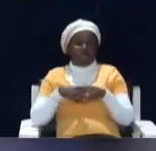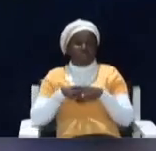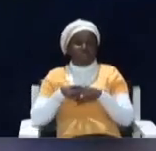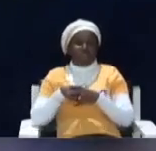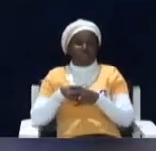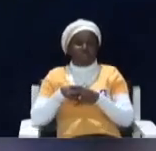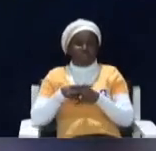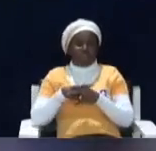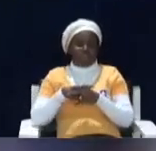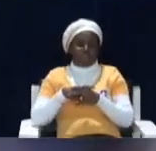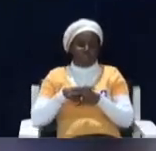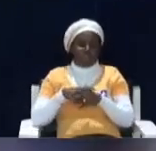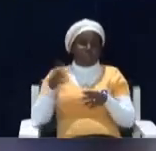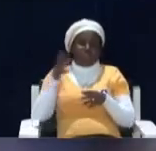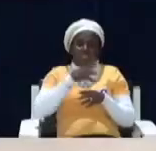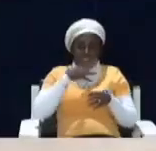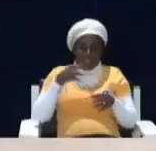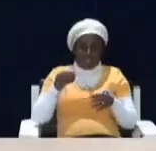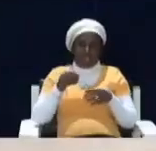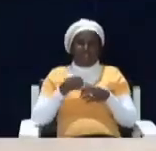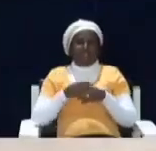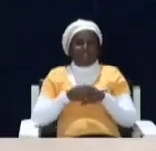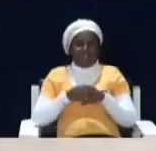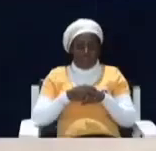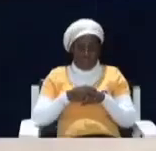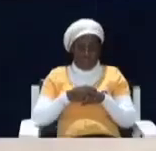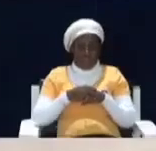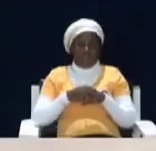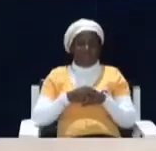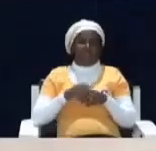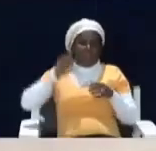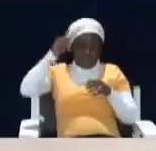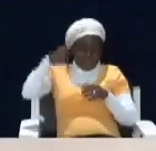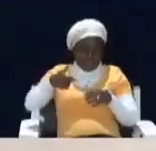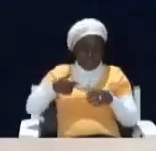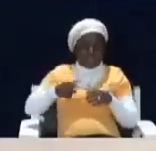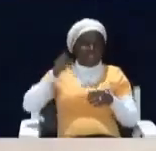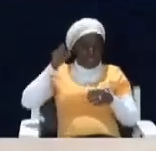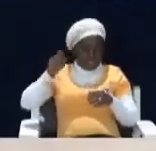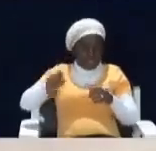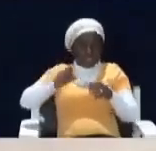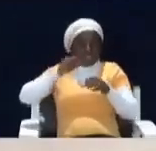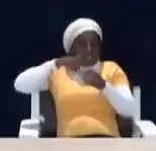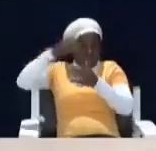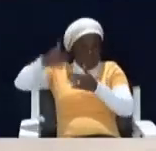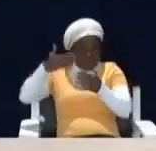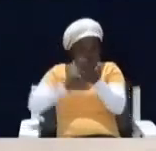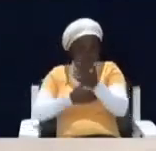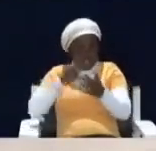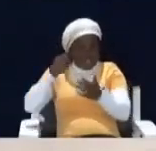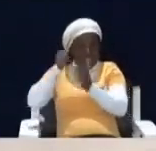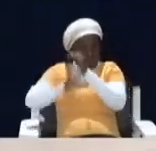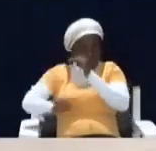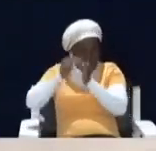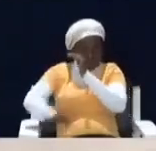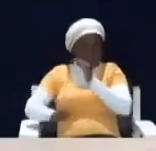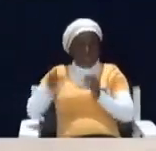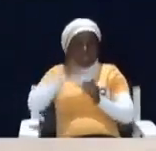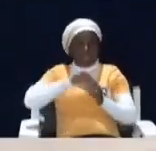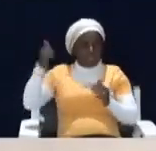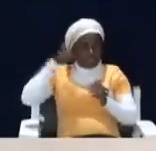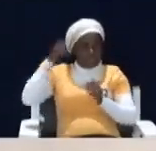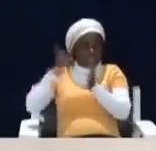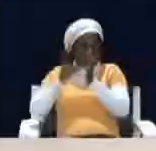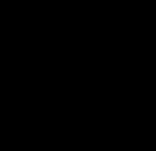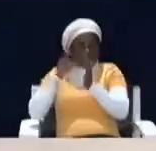The following night, 2 days after, right, I was able to defecate. And I called my doctor that this